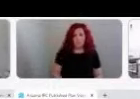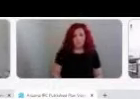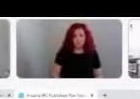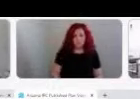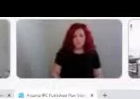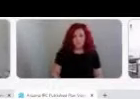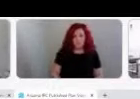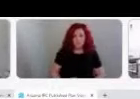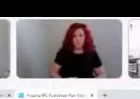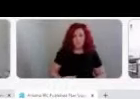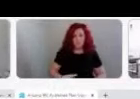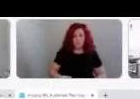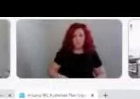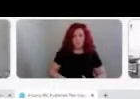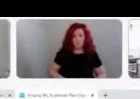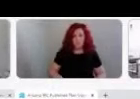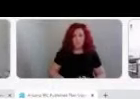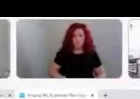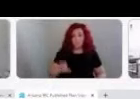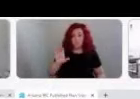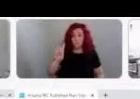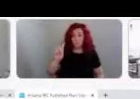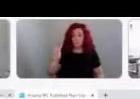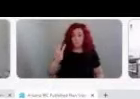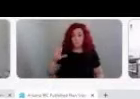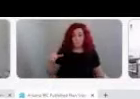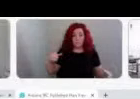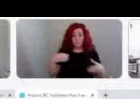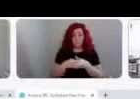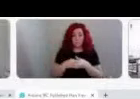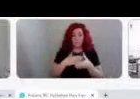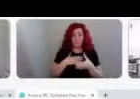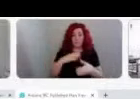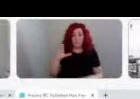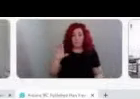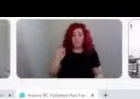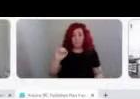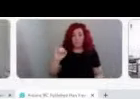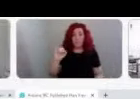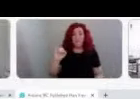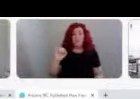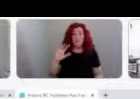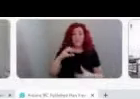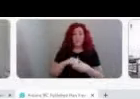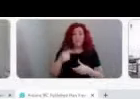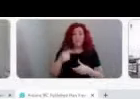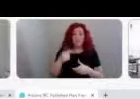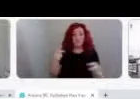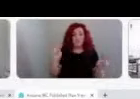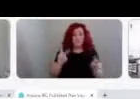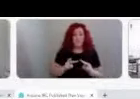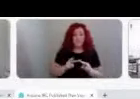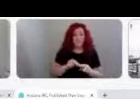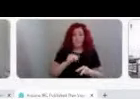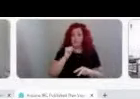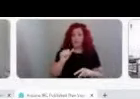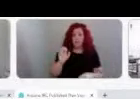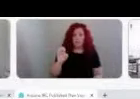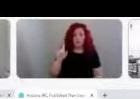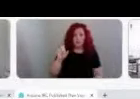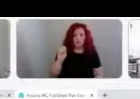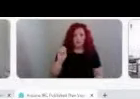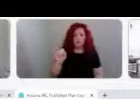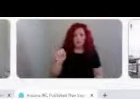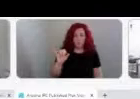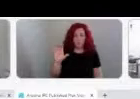keep cd6 compact in my community of interest including green valley and not eloy and